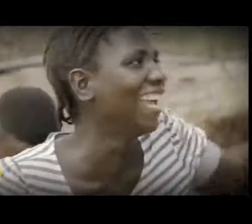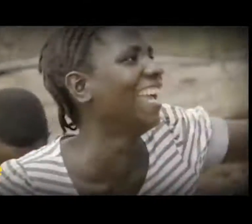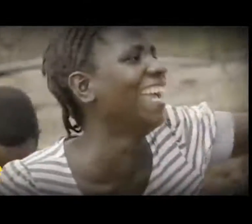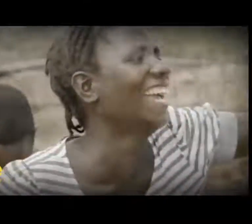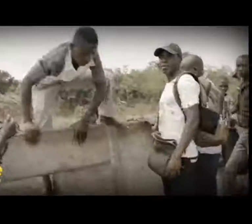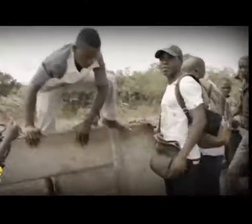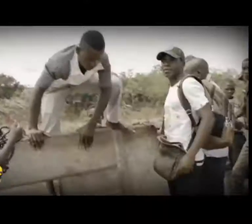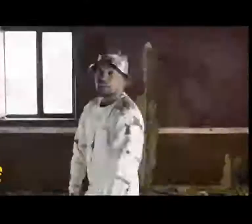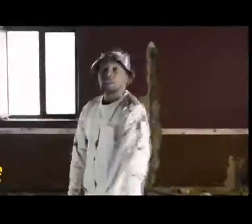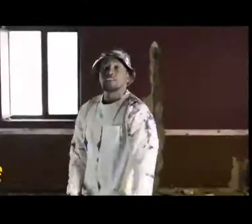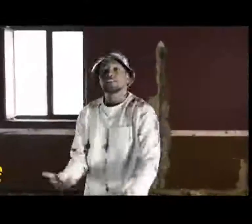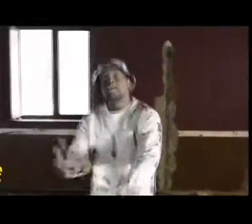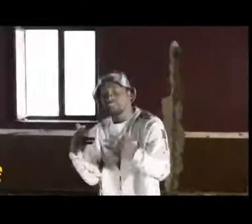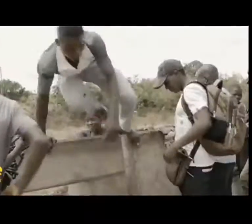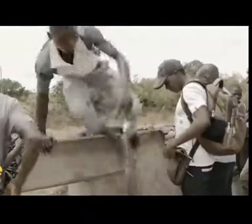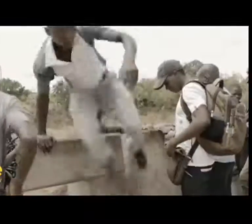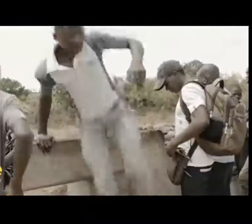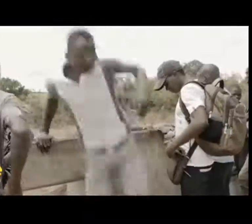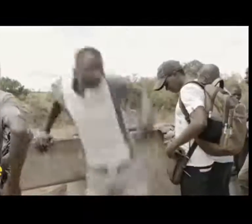Thank you, Jesus.